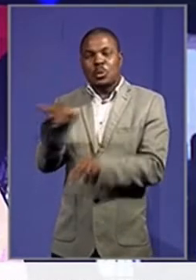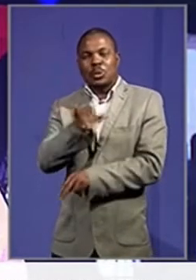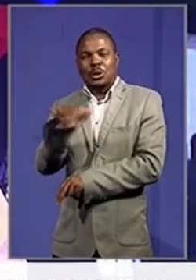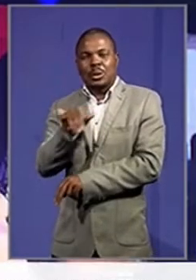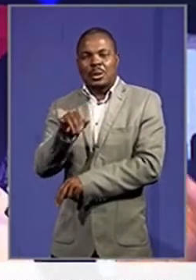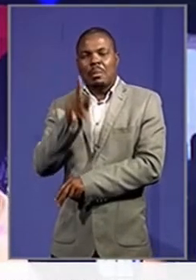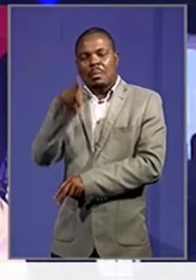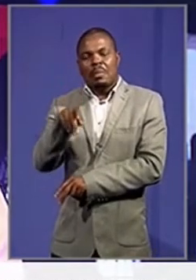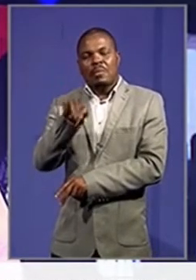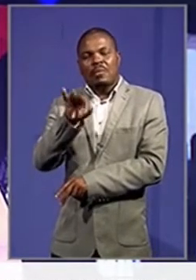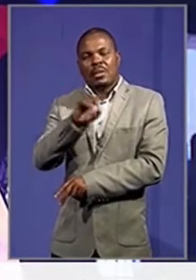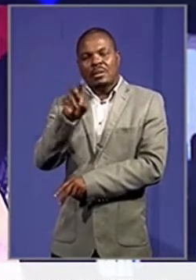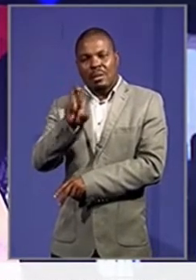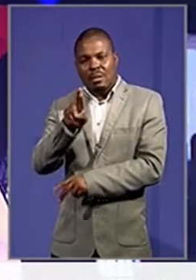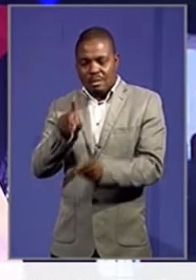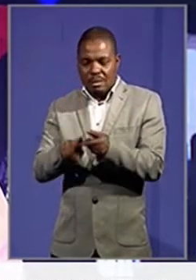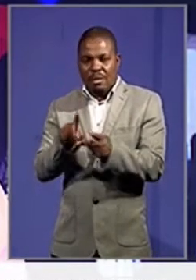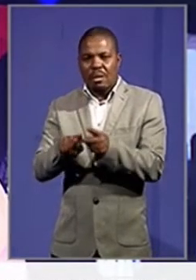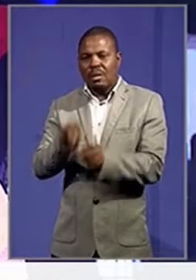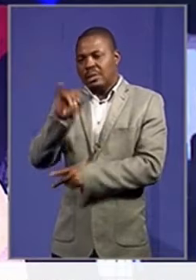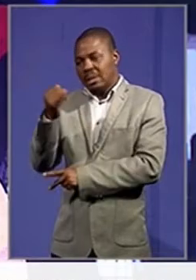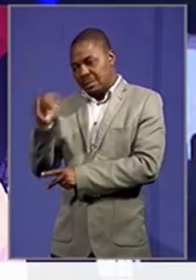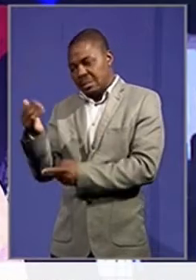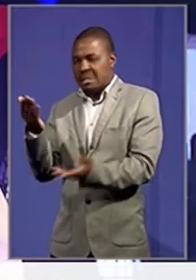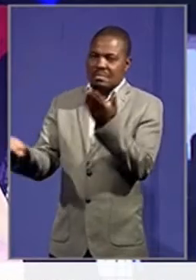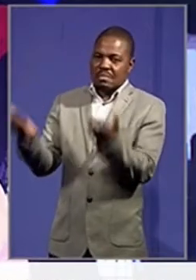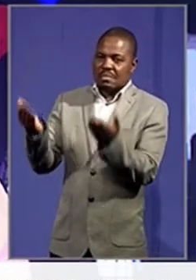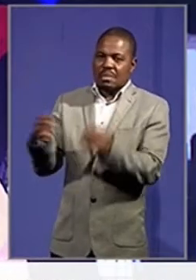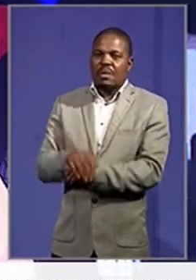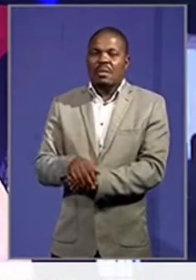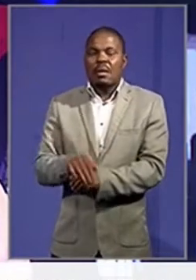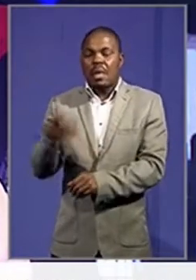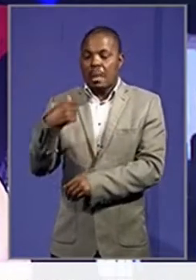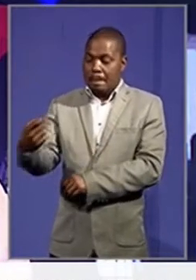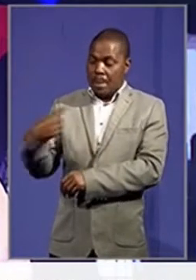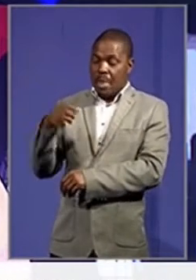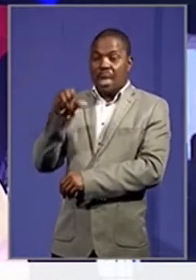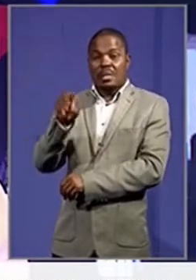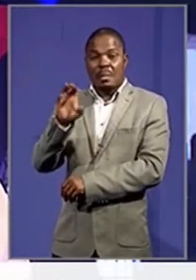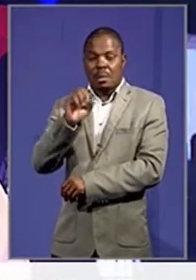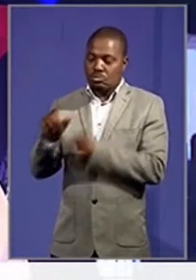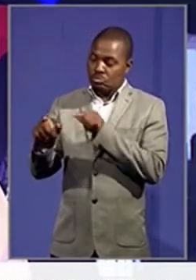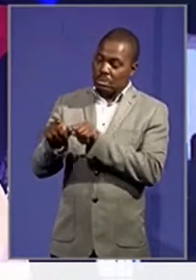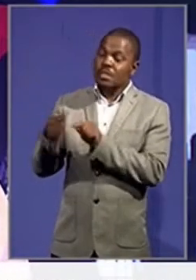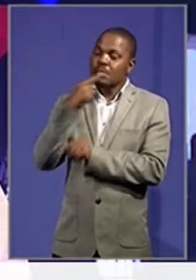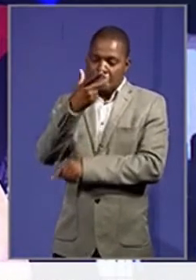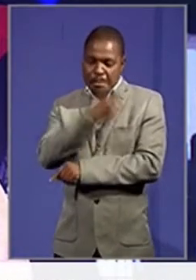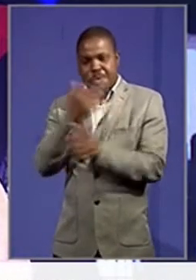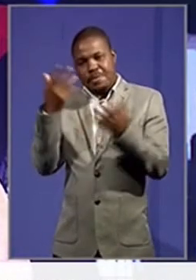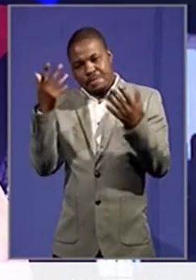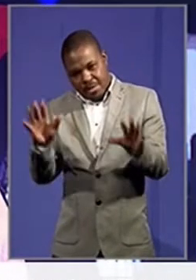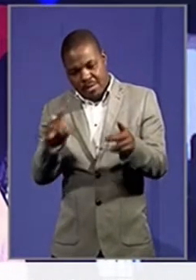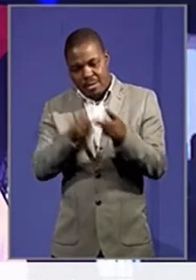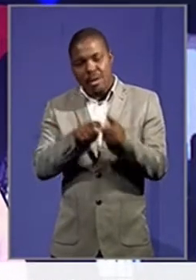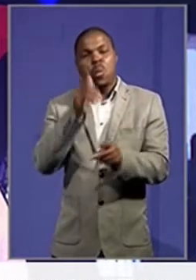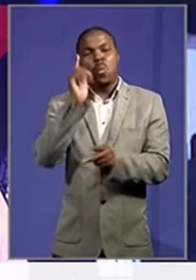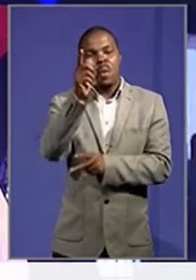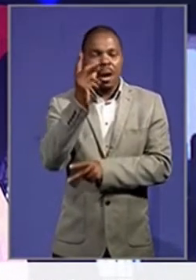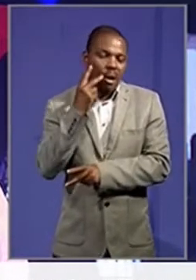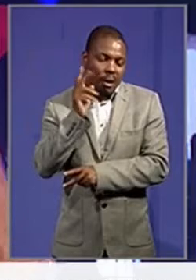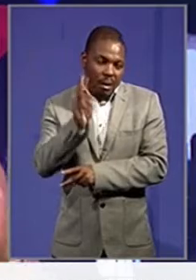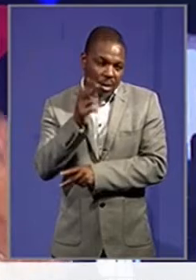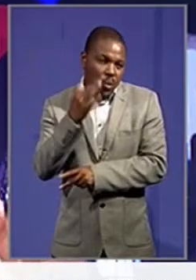e le Pfizer kapa yona re buang ka yona e leng ya J&J mme o tla fumana molaetsa o bolelang gore jwale o se o entile o tla tlameha o ente nako engwe jwale molaetsa